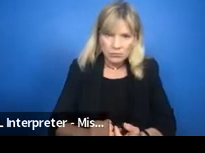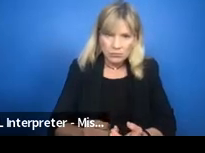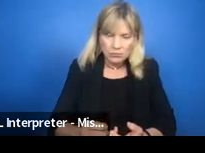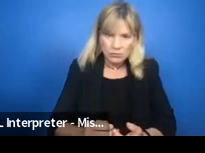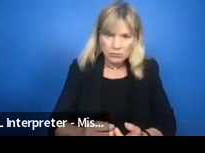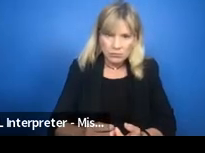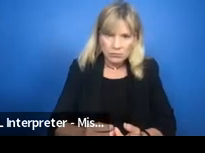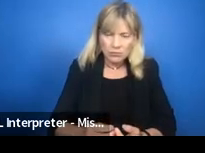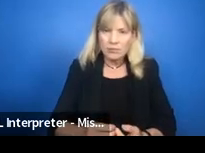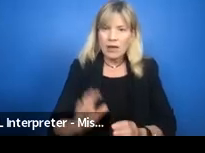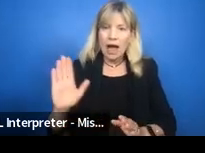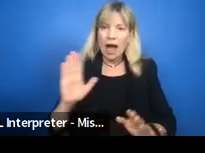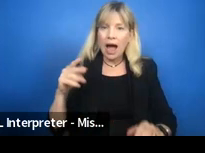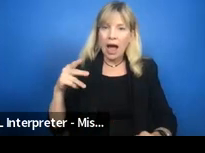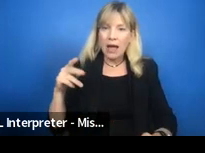Hey, Peter.